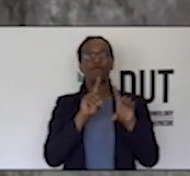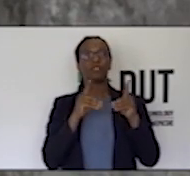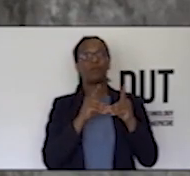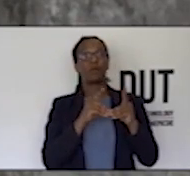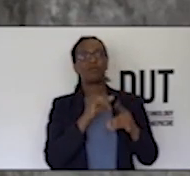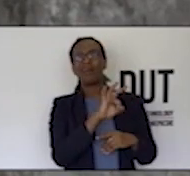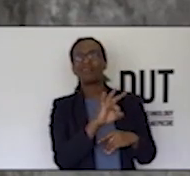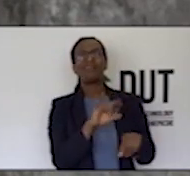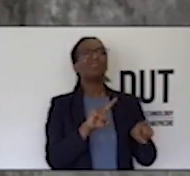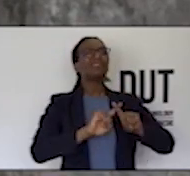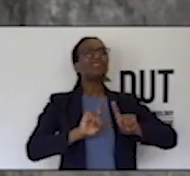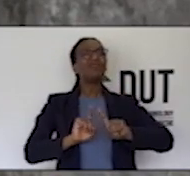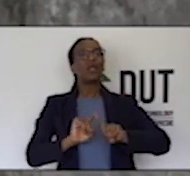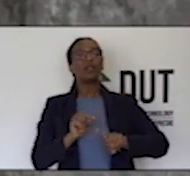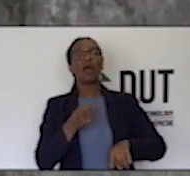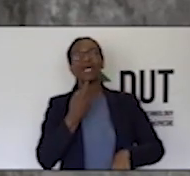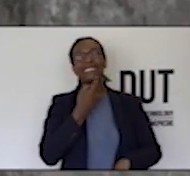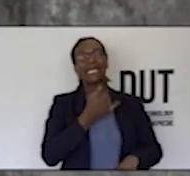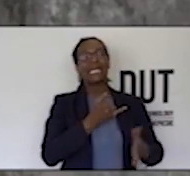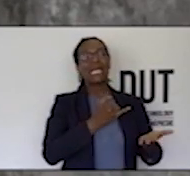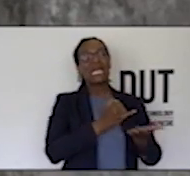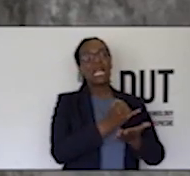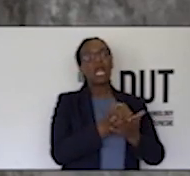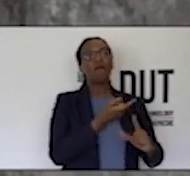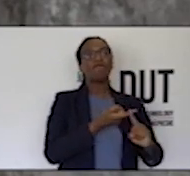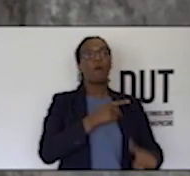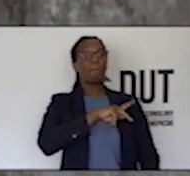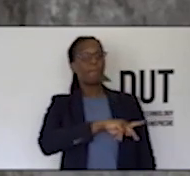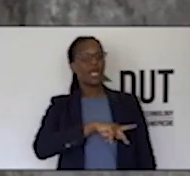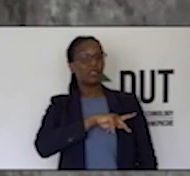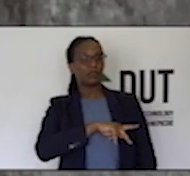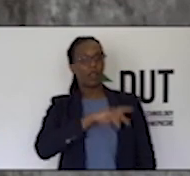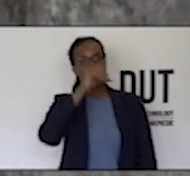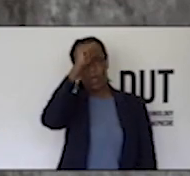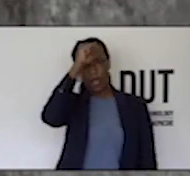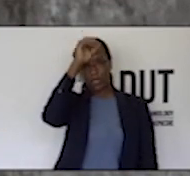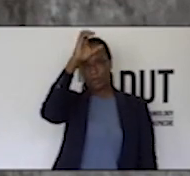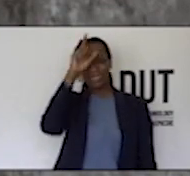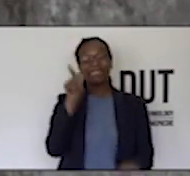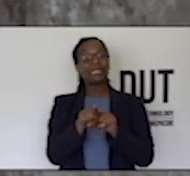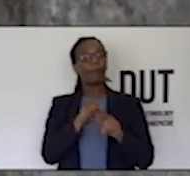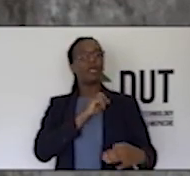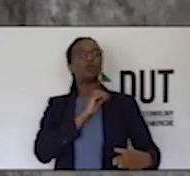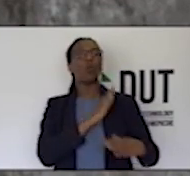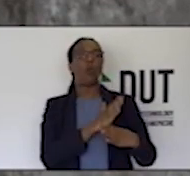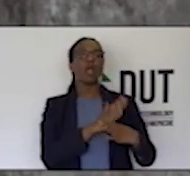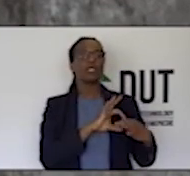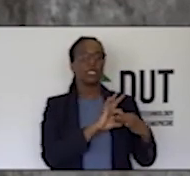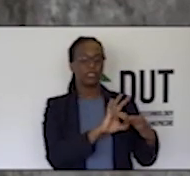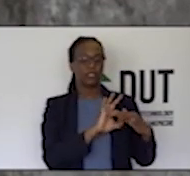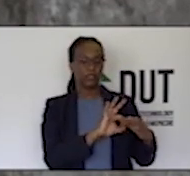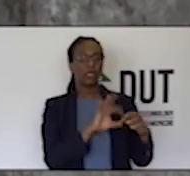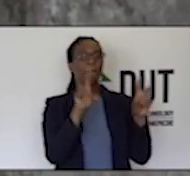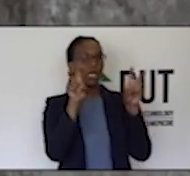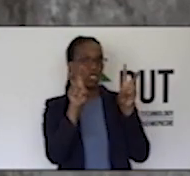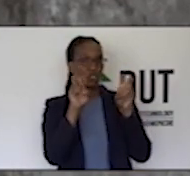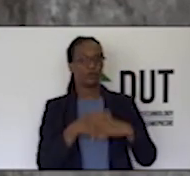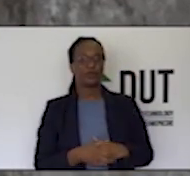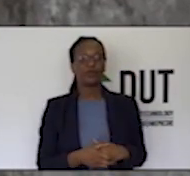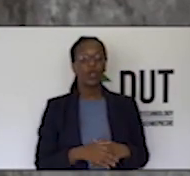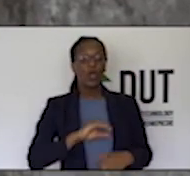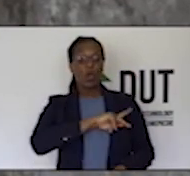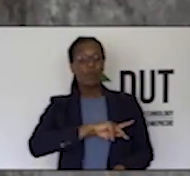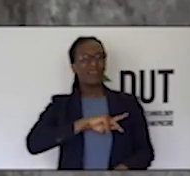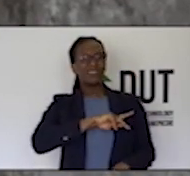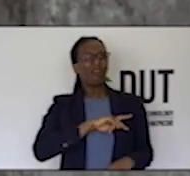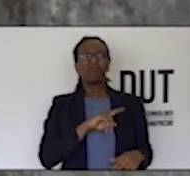It ranges, like I mentioned earlier, from personal, academic, and career-related issues. So your personal